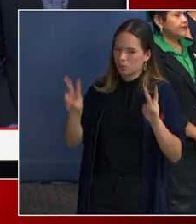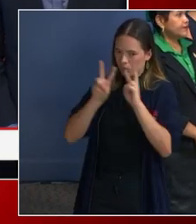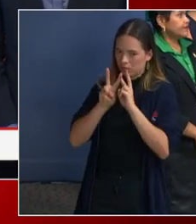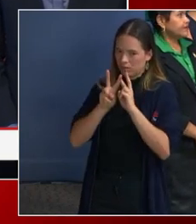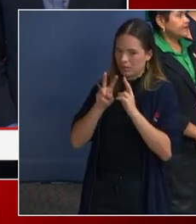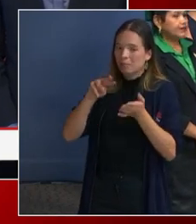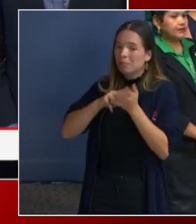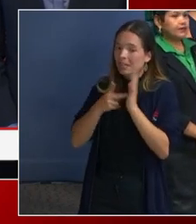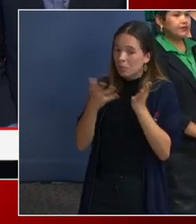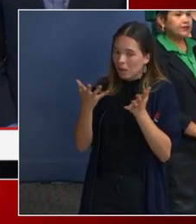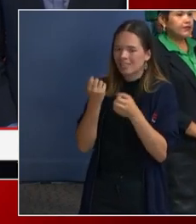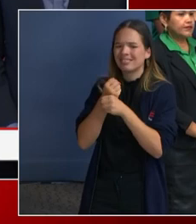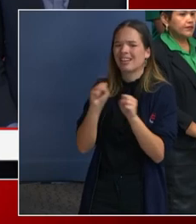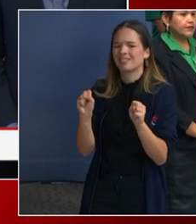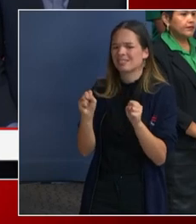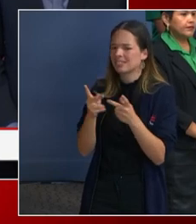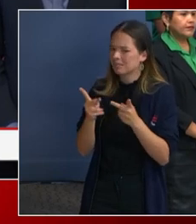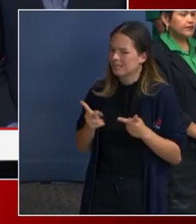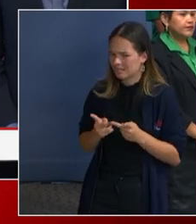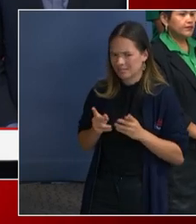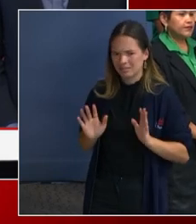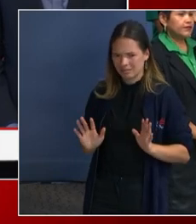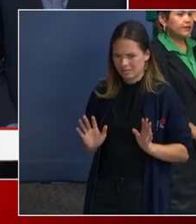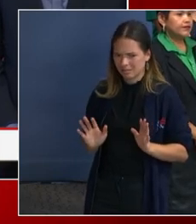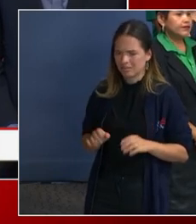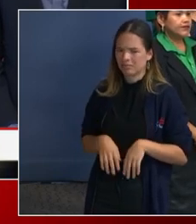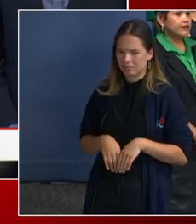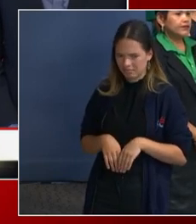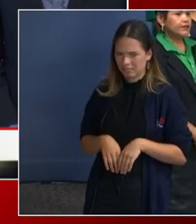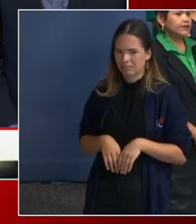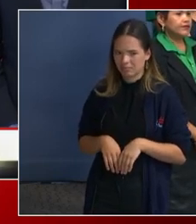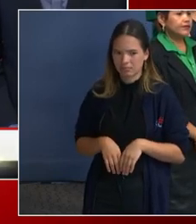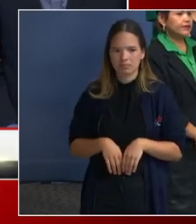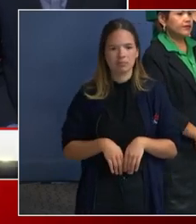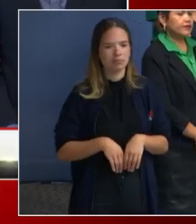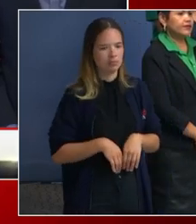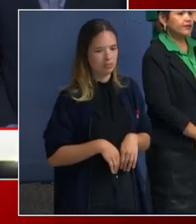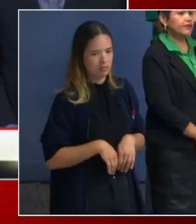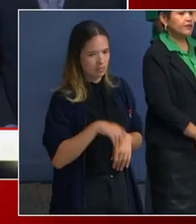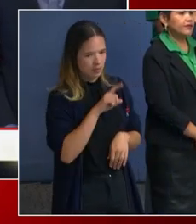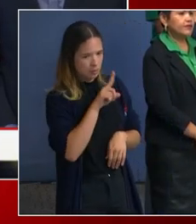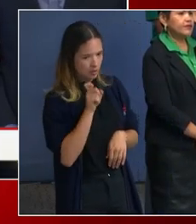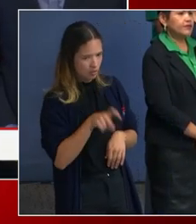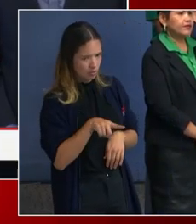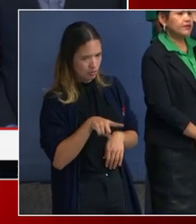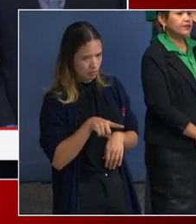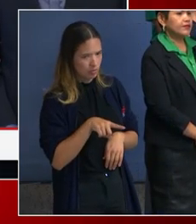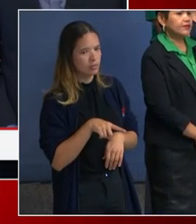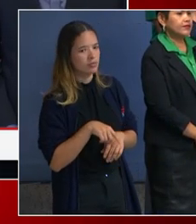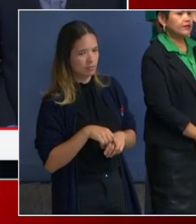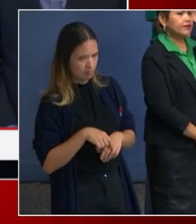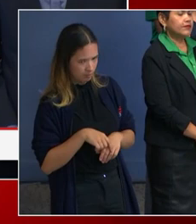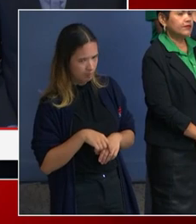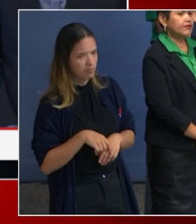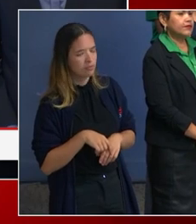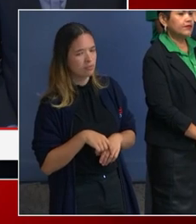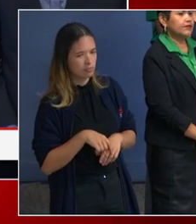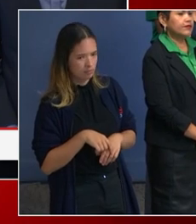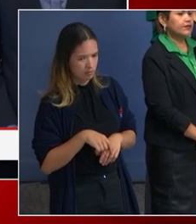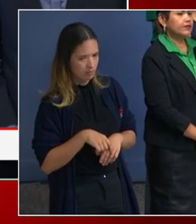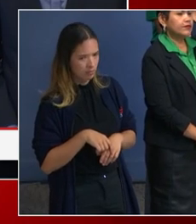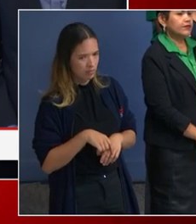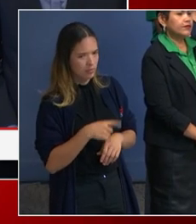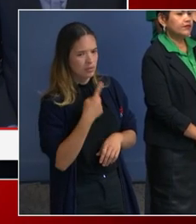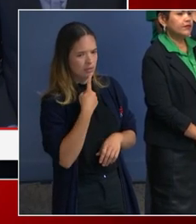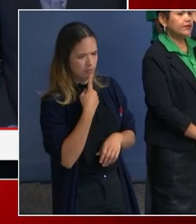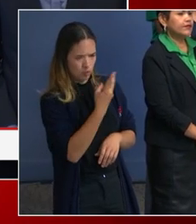And okay, I'll go for another round. I'll start with Stephanie. 2 questions, Mayor Bowser, if I may. You had mentioned the history of not